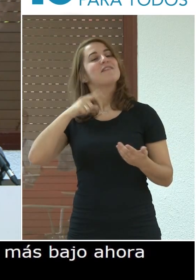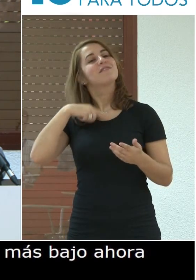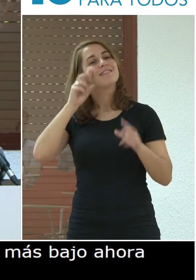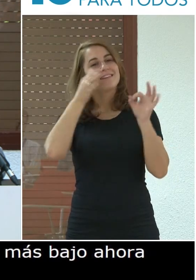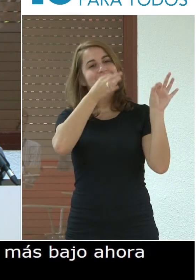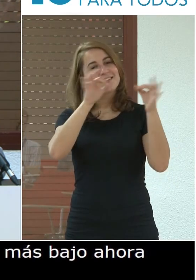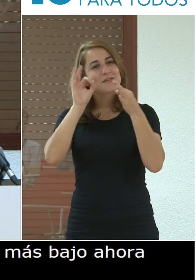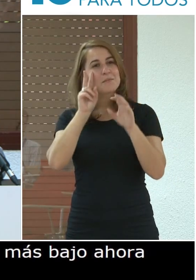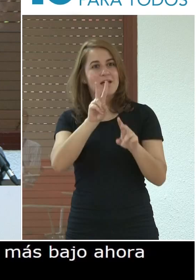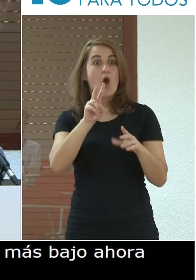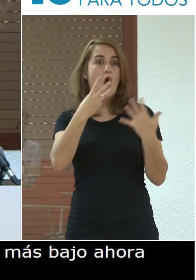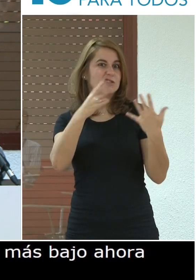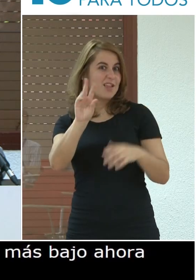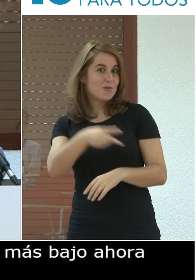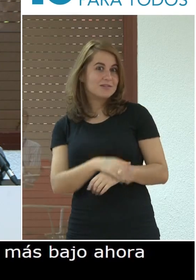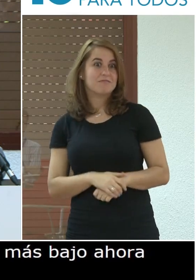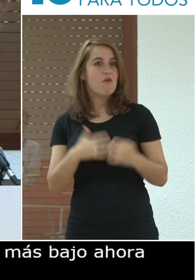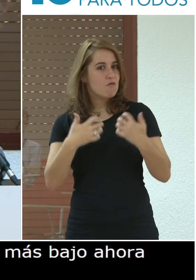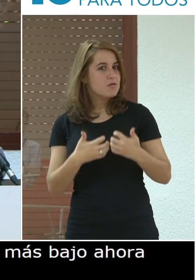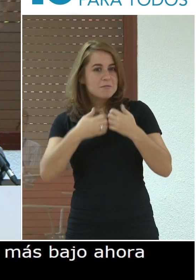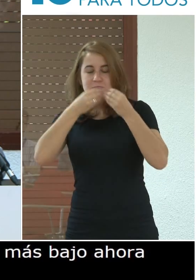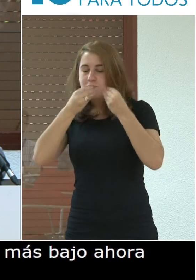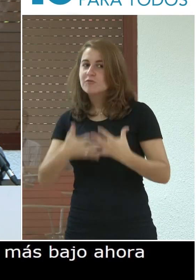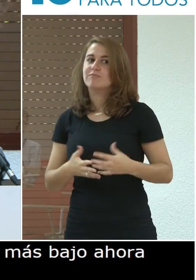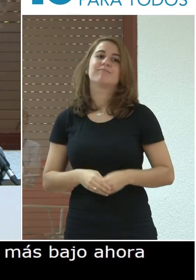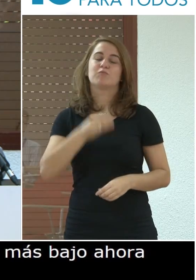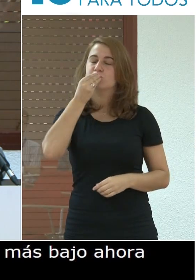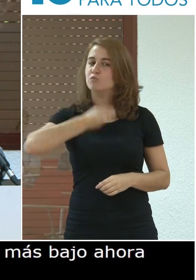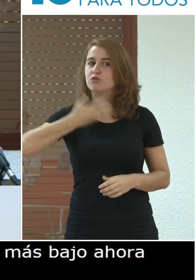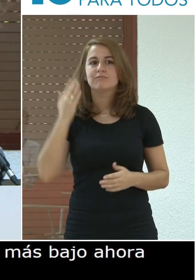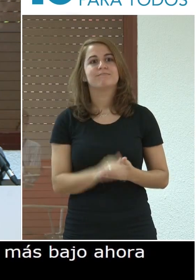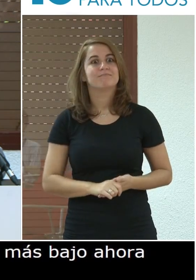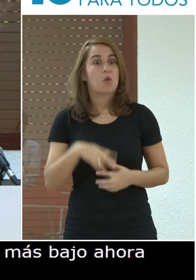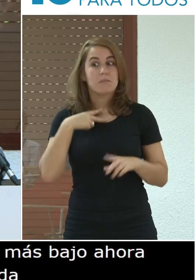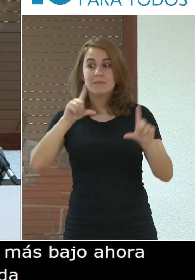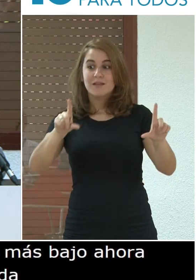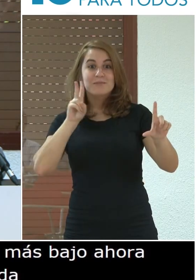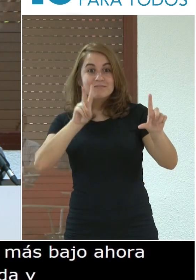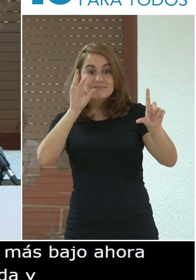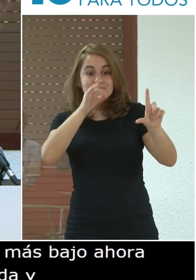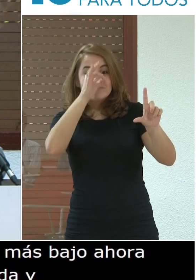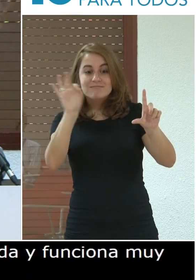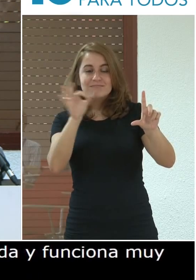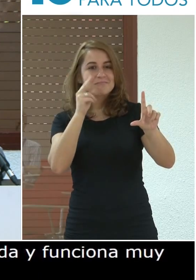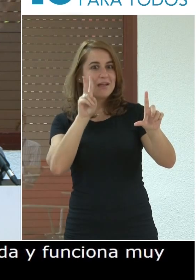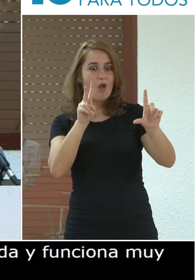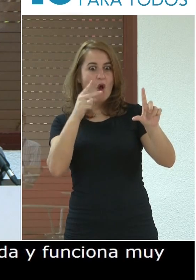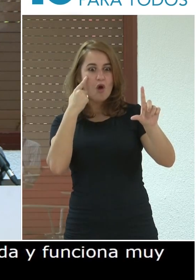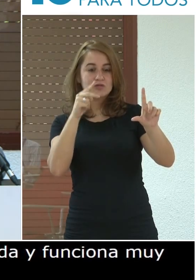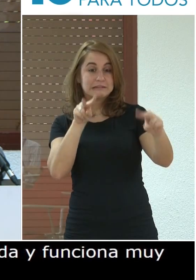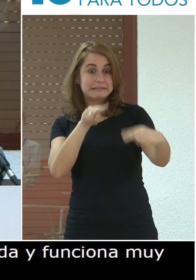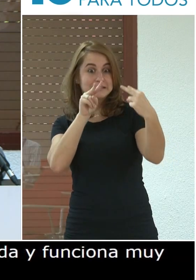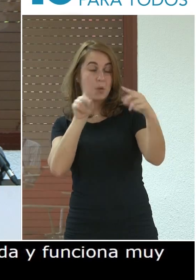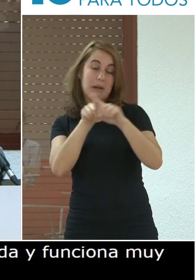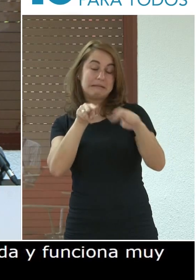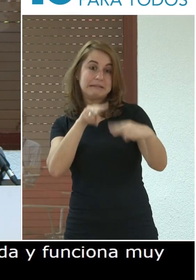very good. We have bought two devices to track the eye